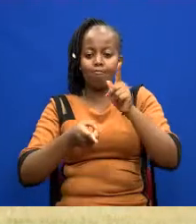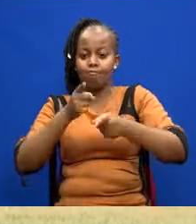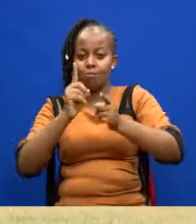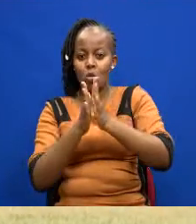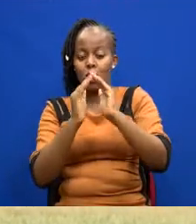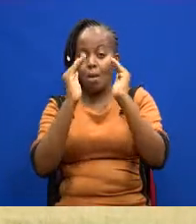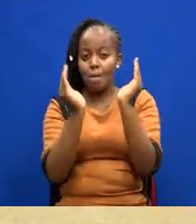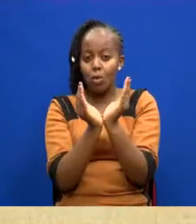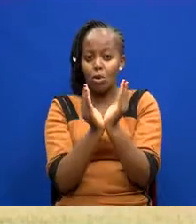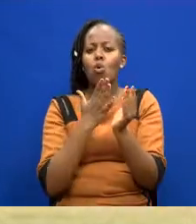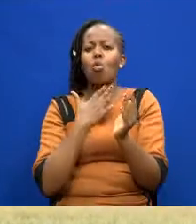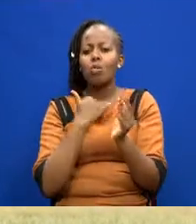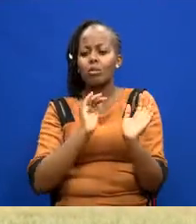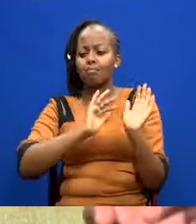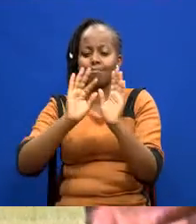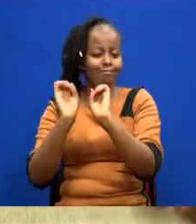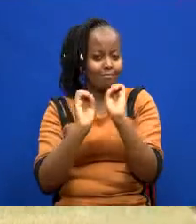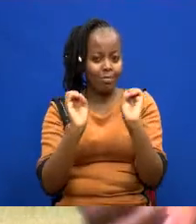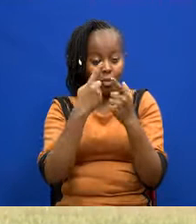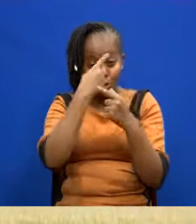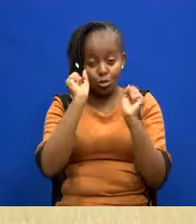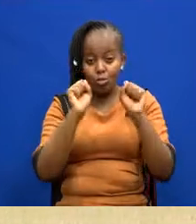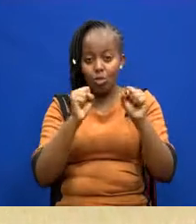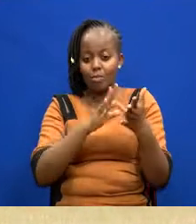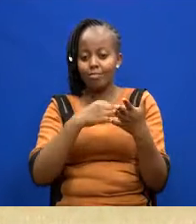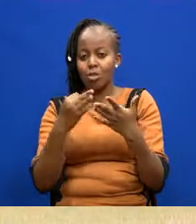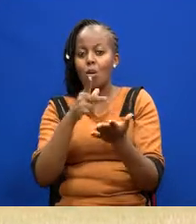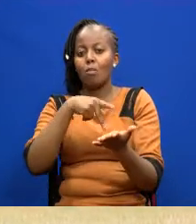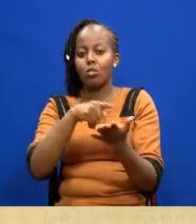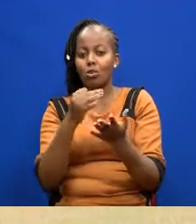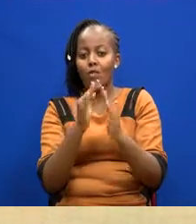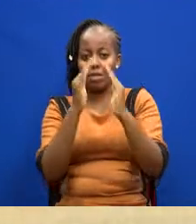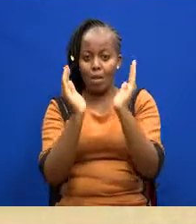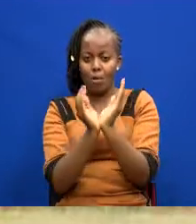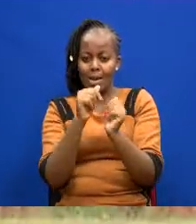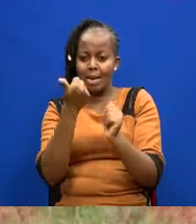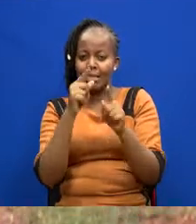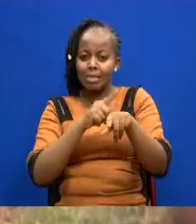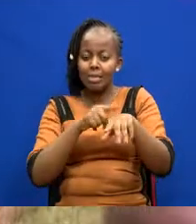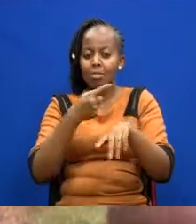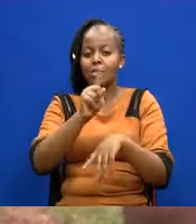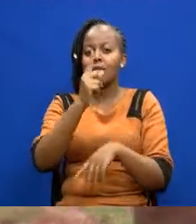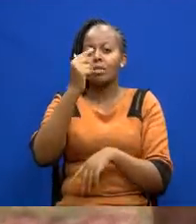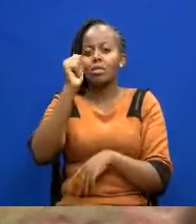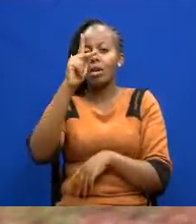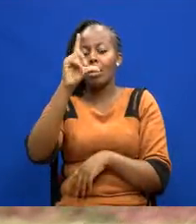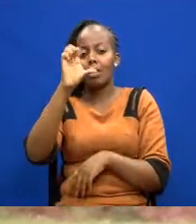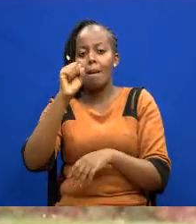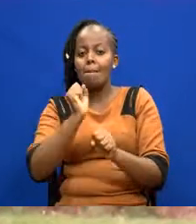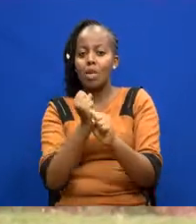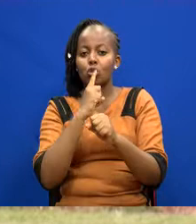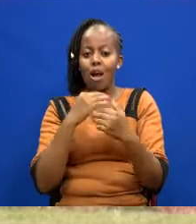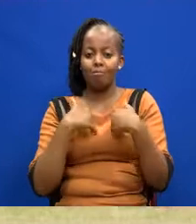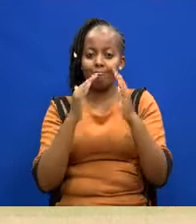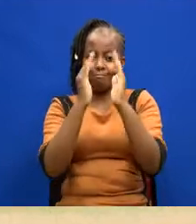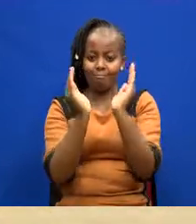they're running with the ball, we do not want them to throw the ball because they lose possession of it. anytime you are tackled, just make sure you keep the ball in